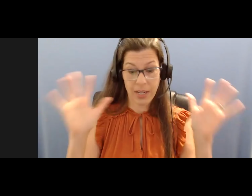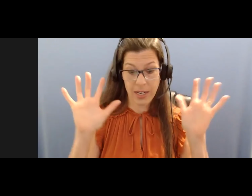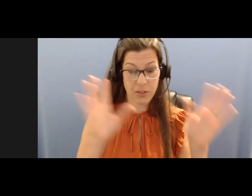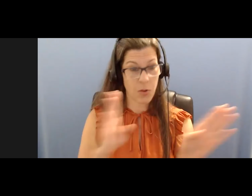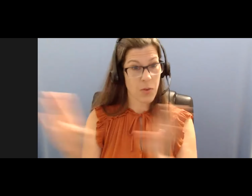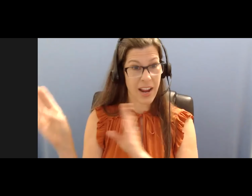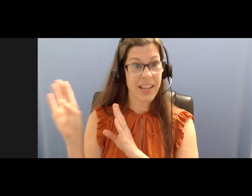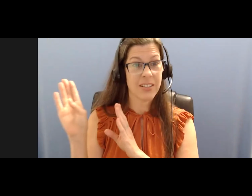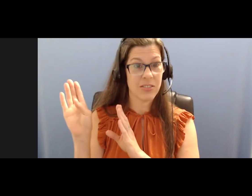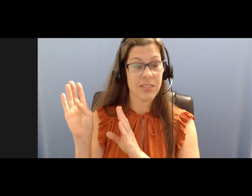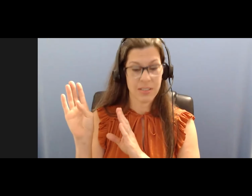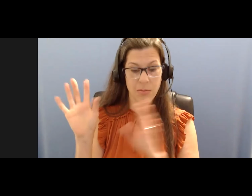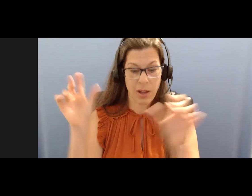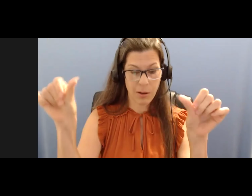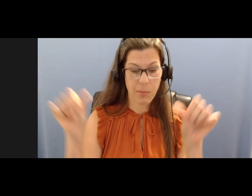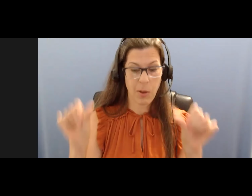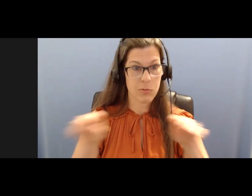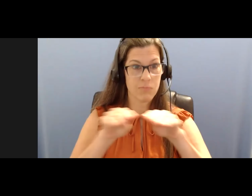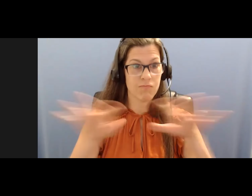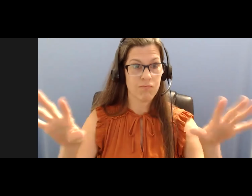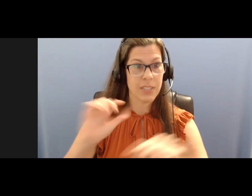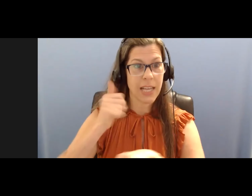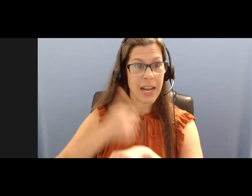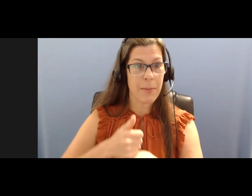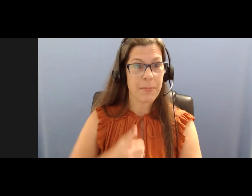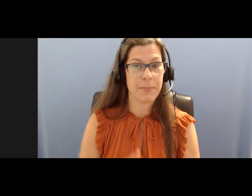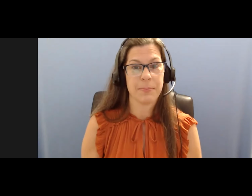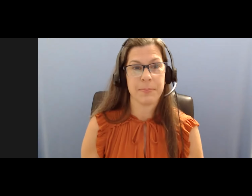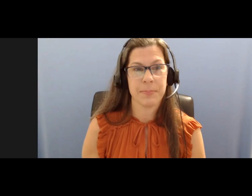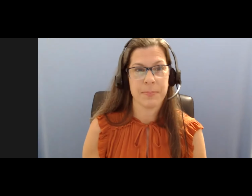and set up.